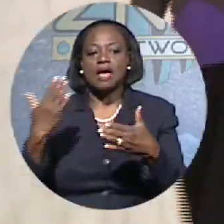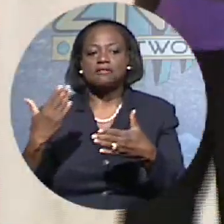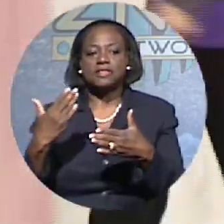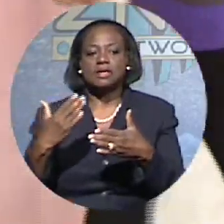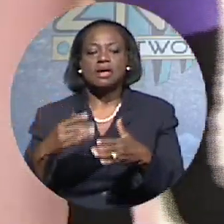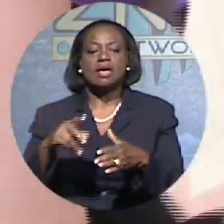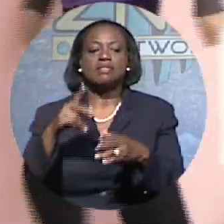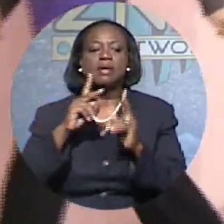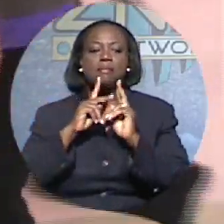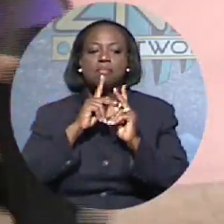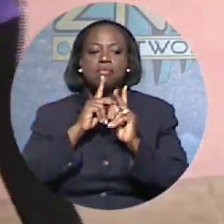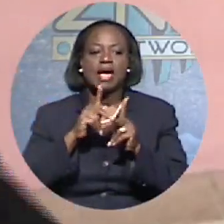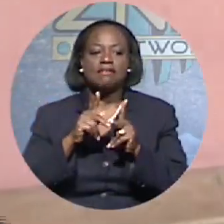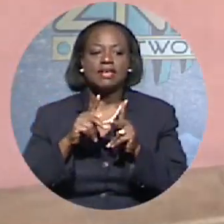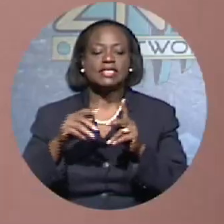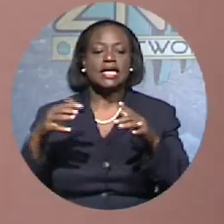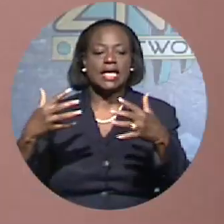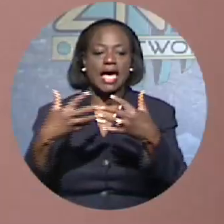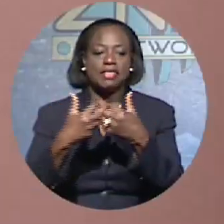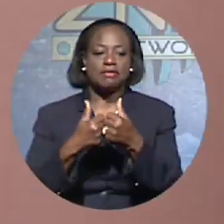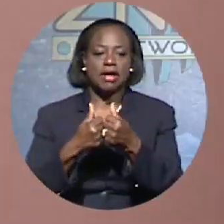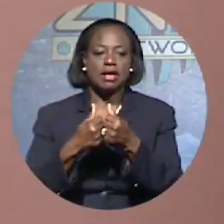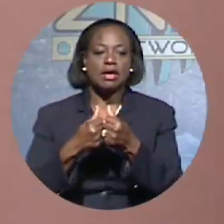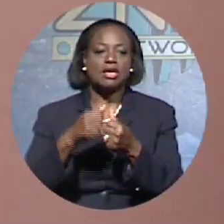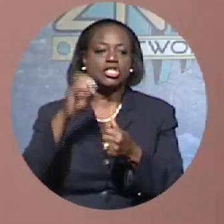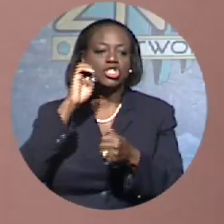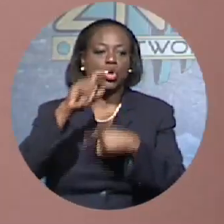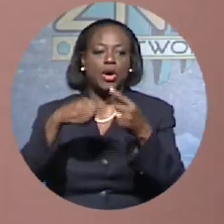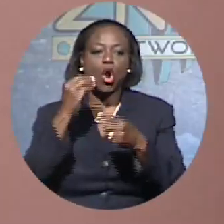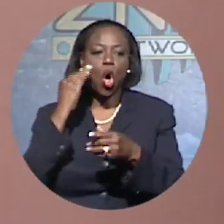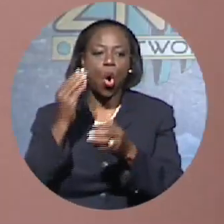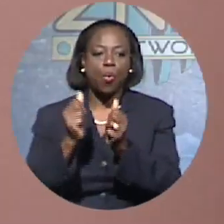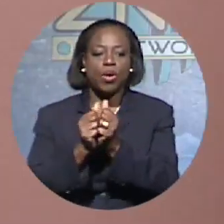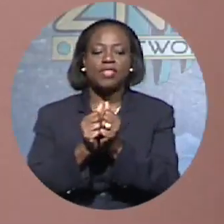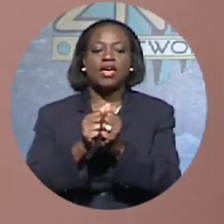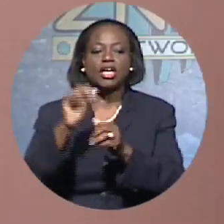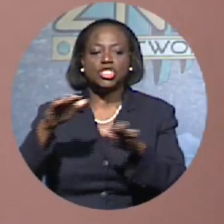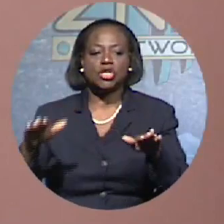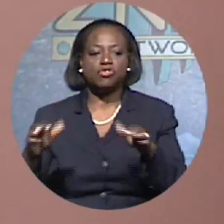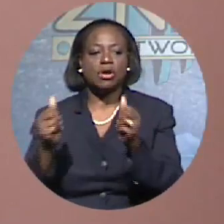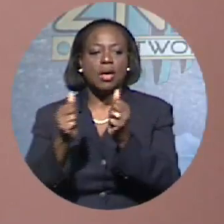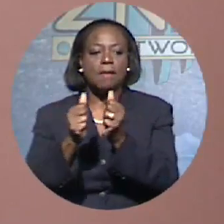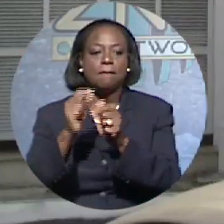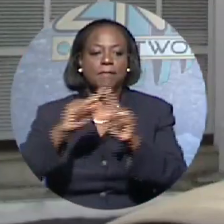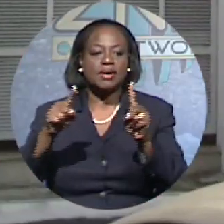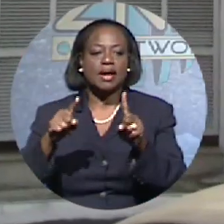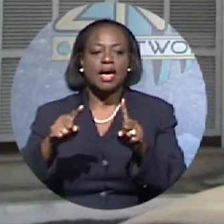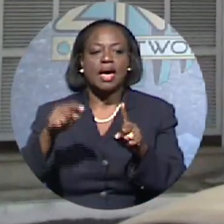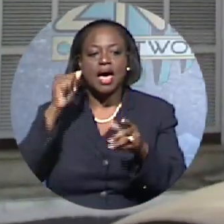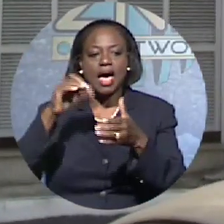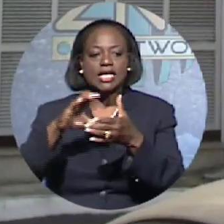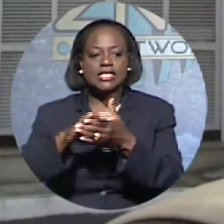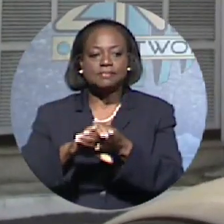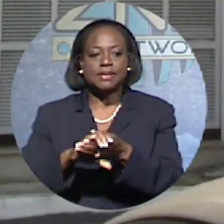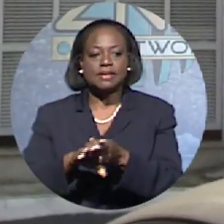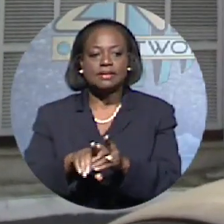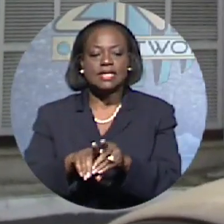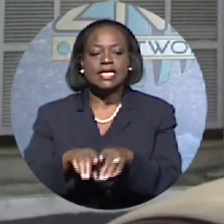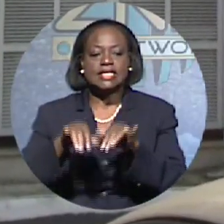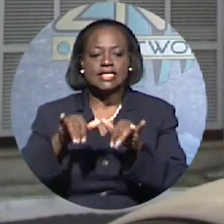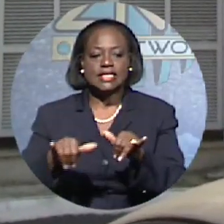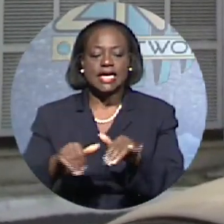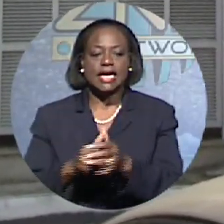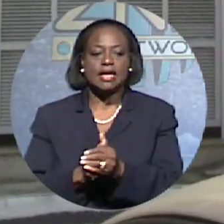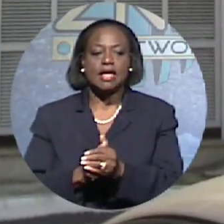said she and her children went home, but her husband stayed behind to continue fellowshipping with workers. A few hours later, Chan said she